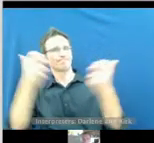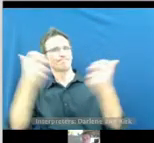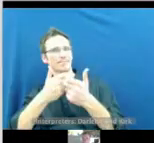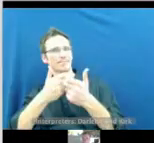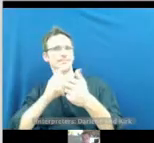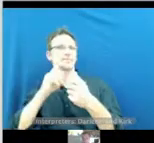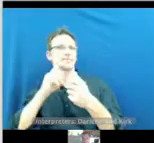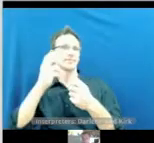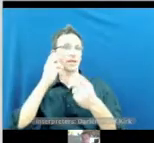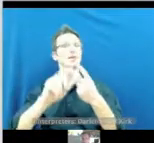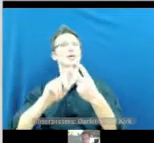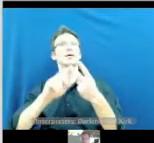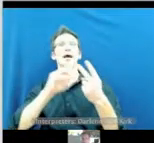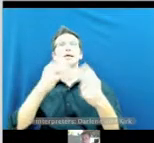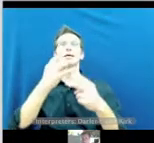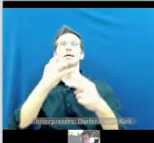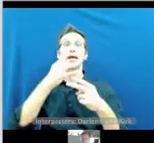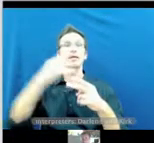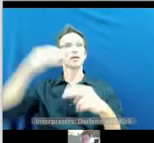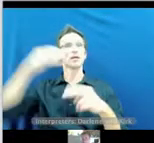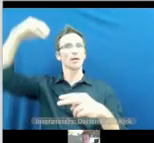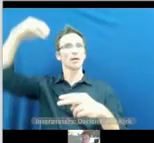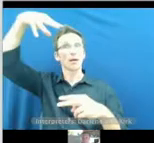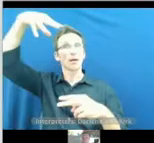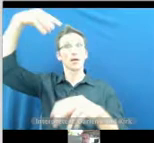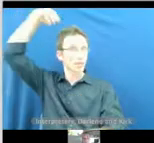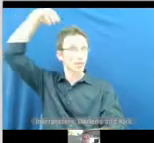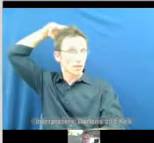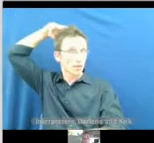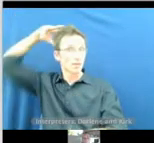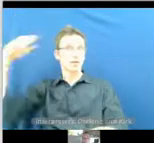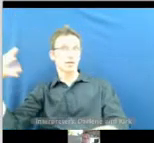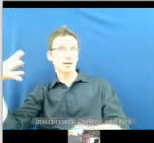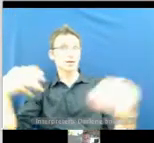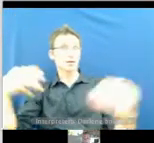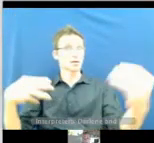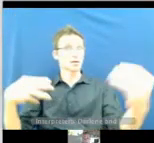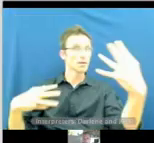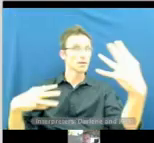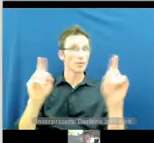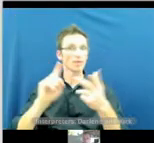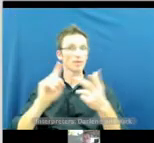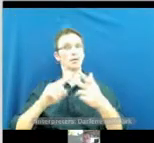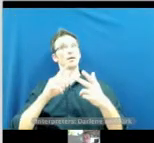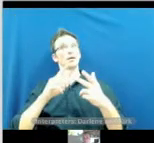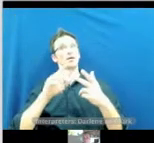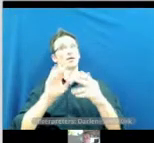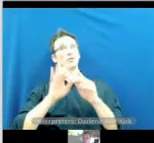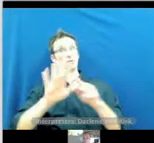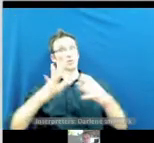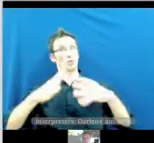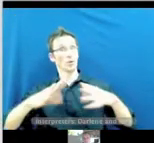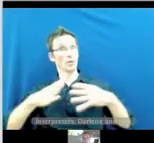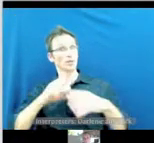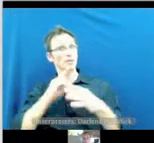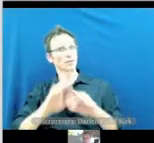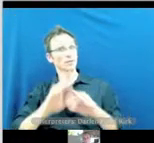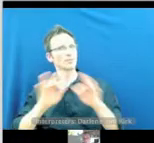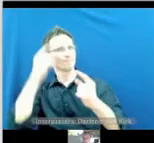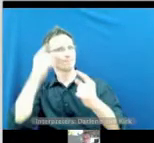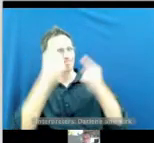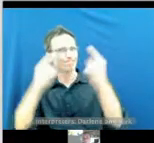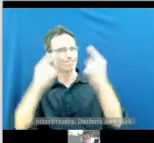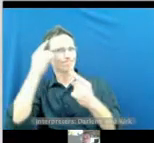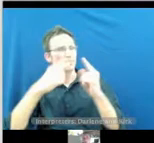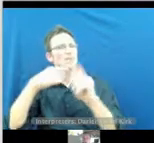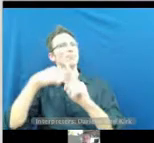of the lighting, your clothing as a backdrop, and then be very comfortable about how to use the technology, because